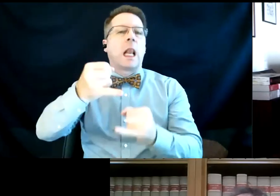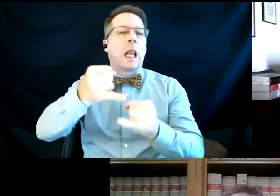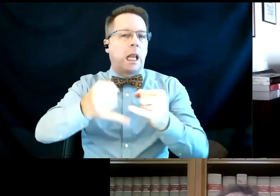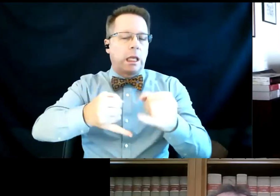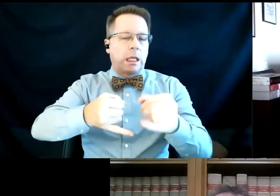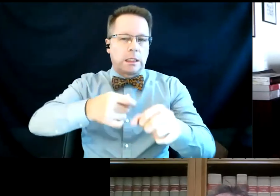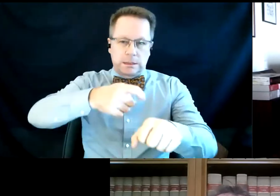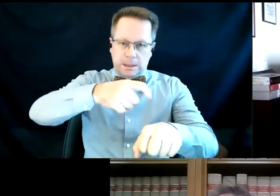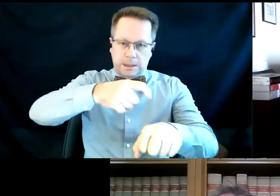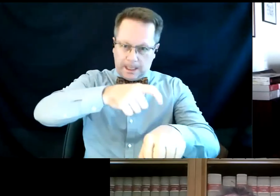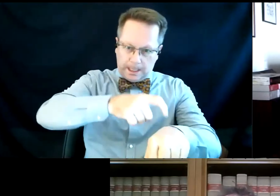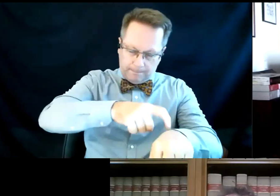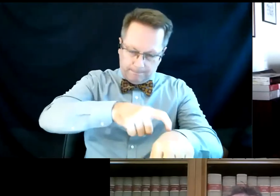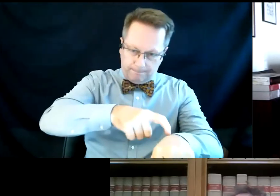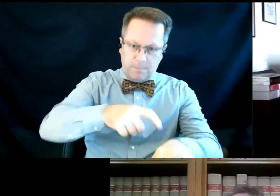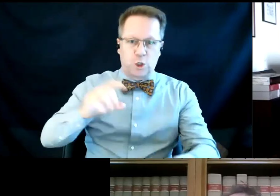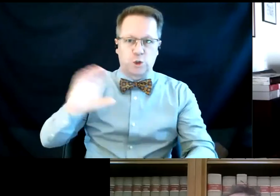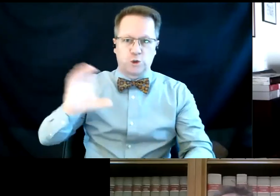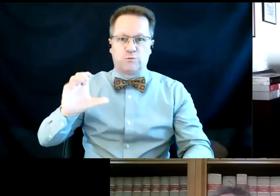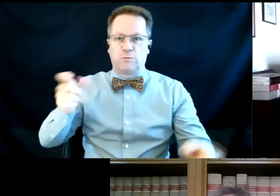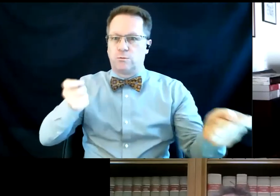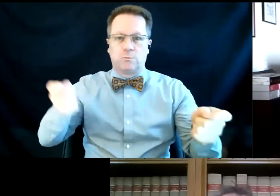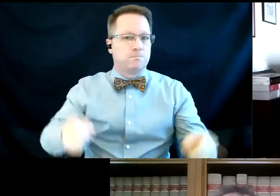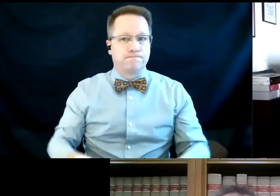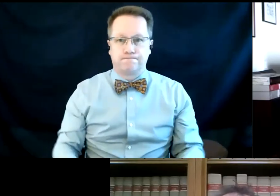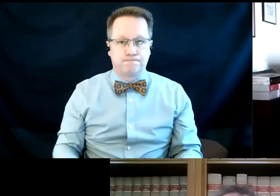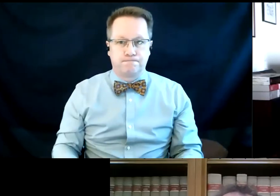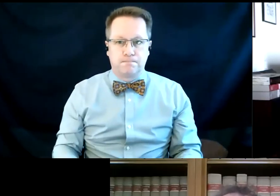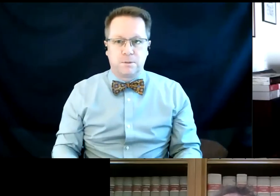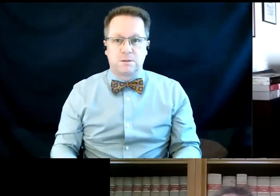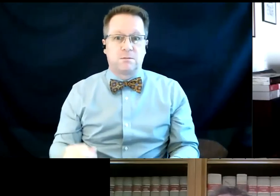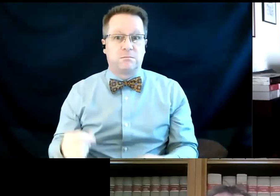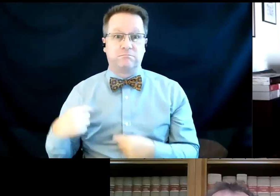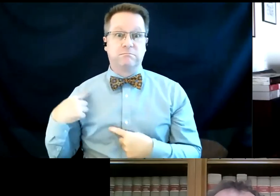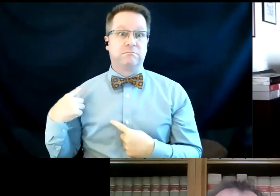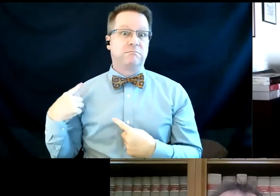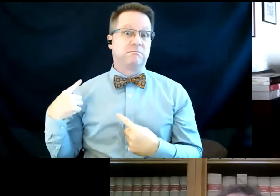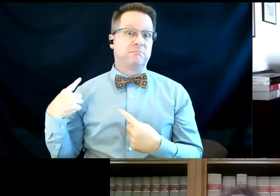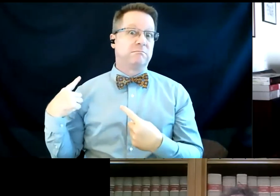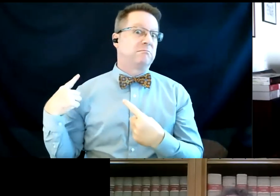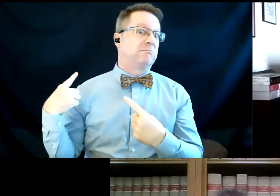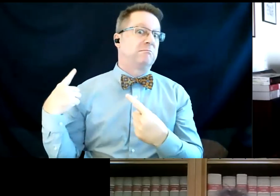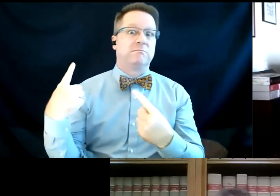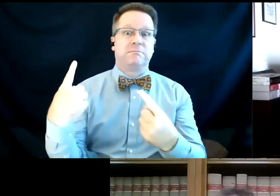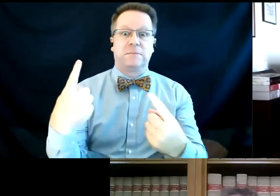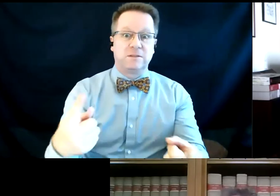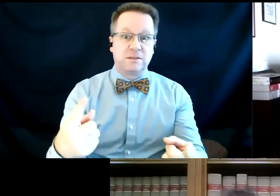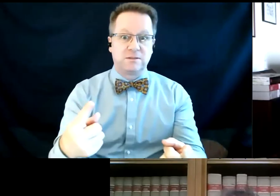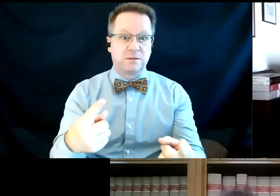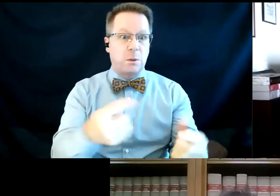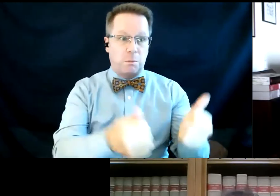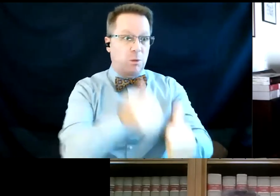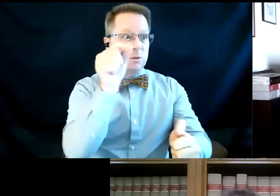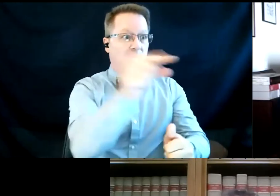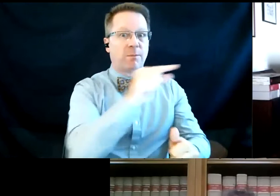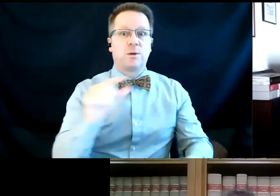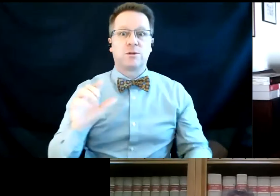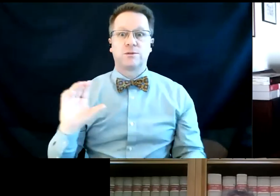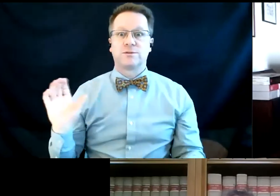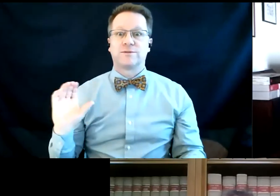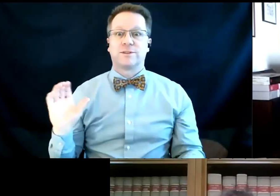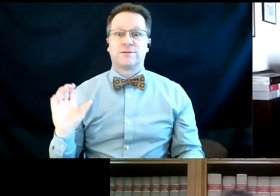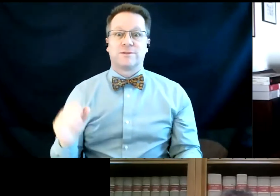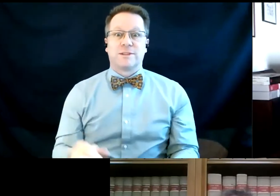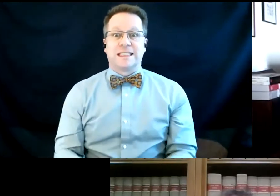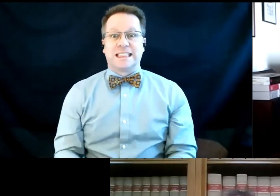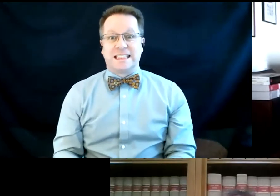around for 100 years. So for half of our history, we've been litigating under a conservative majority court. And think of some of the